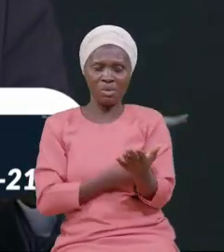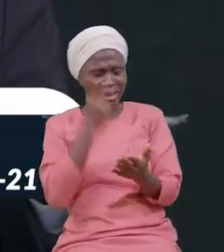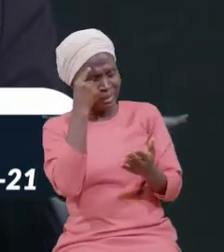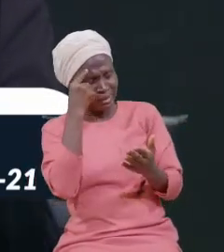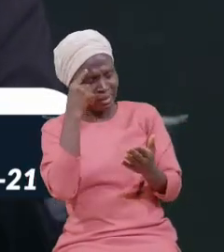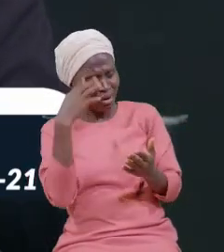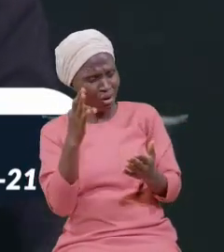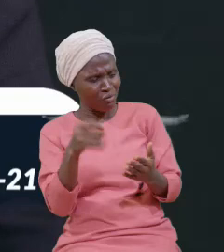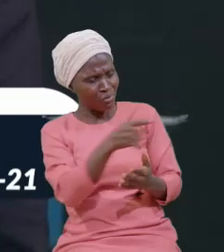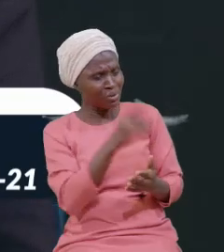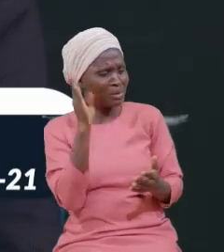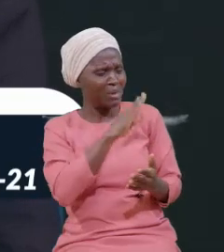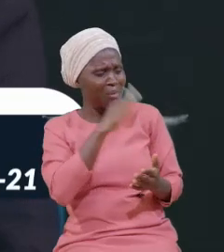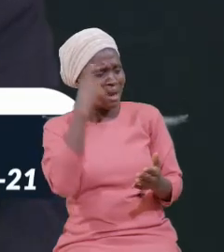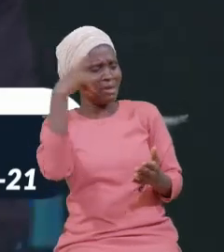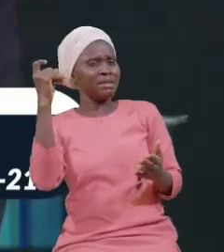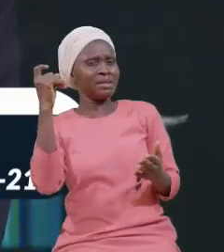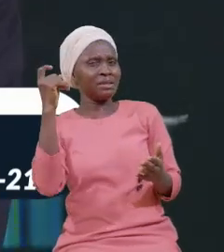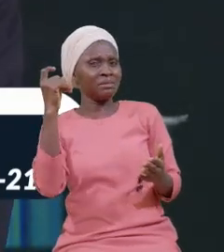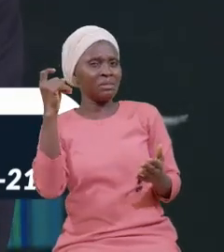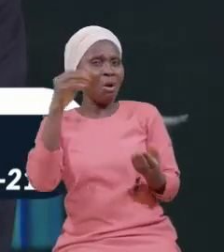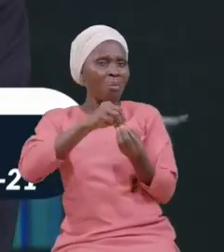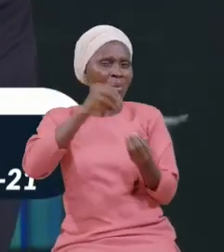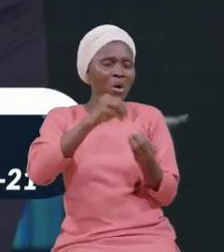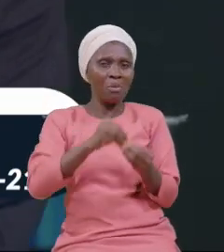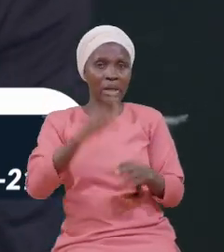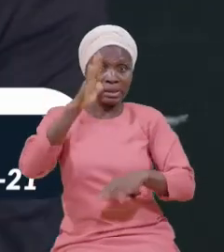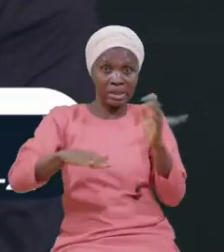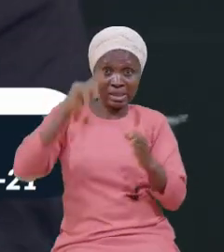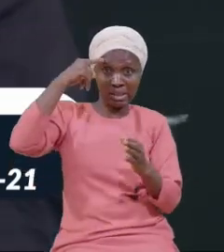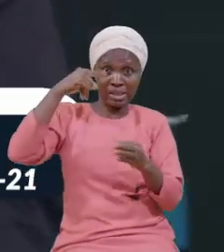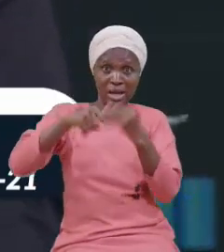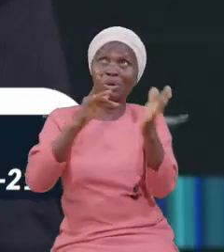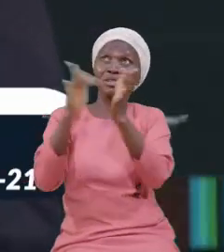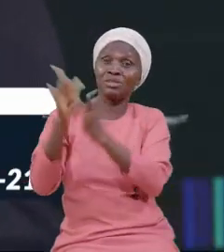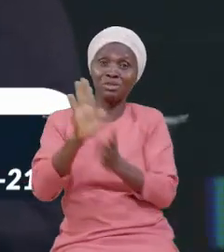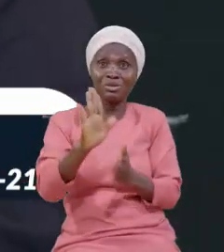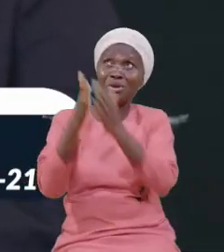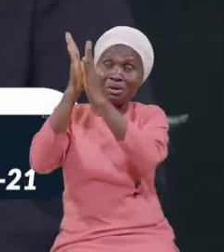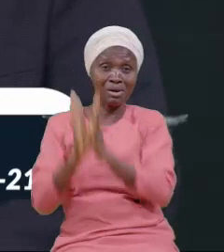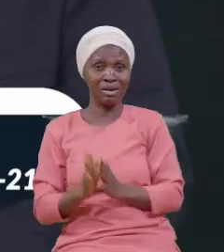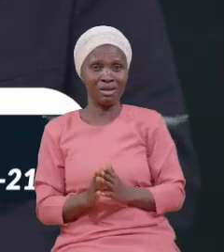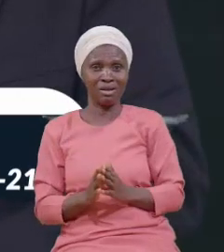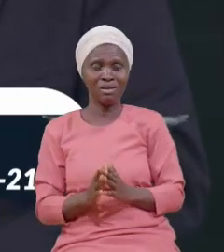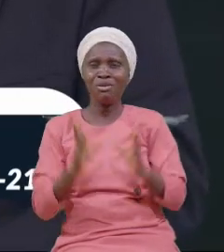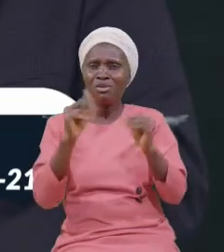thinking of Jesus, your intercessors. No weapon that is fashioned against you shall